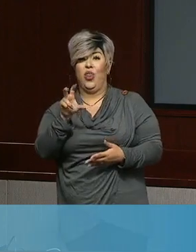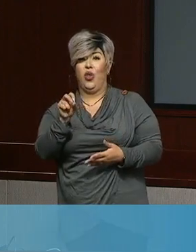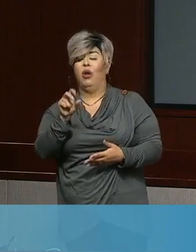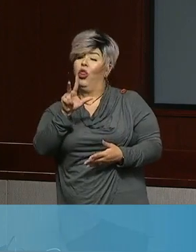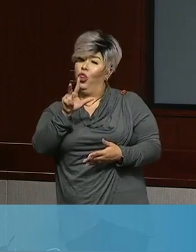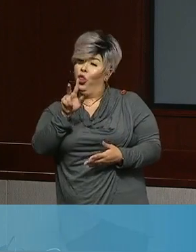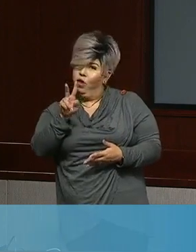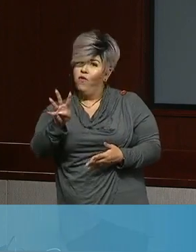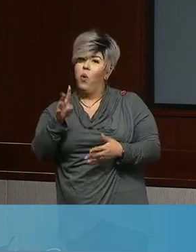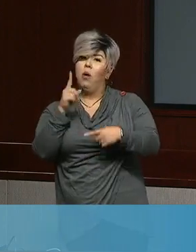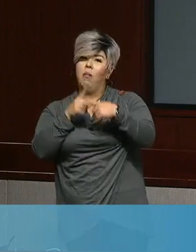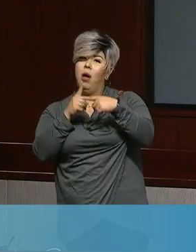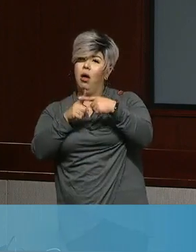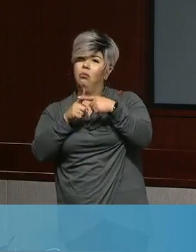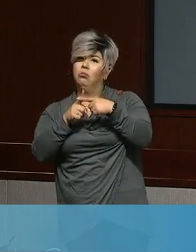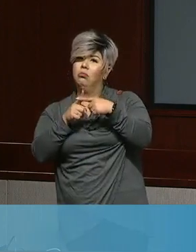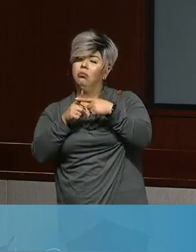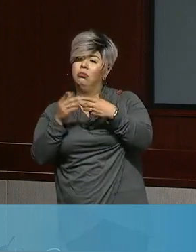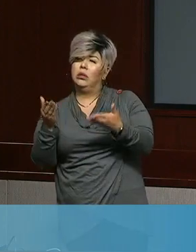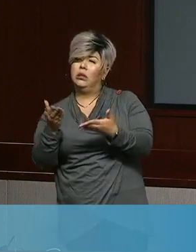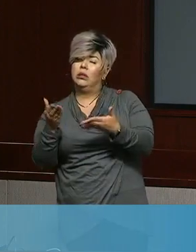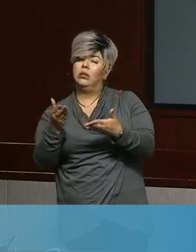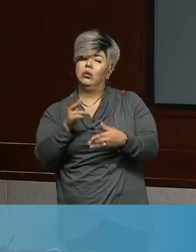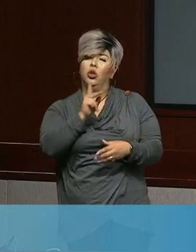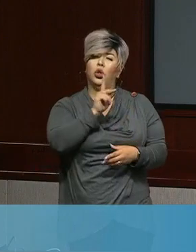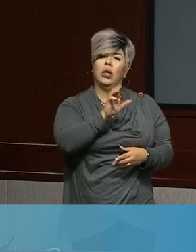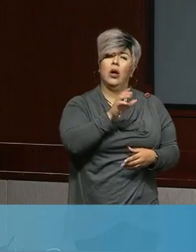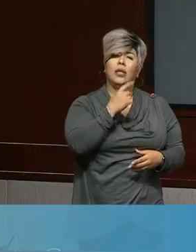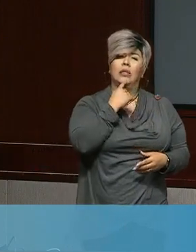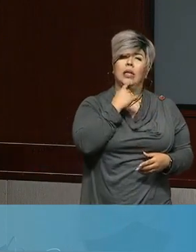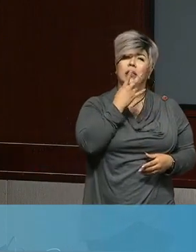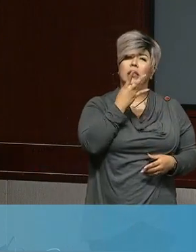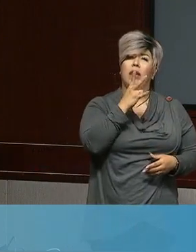18,834 positive cases. Well, the county had us at